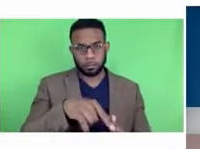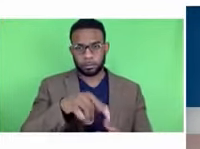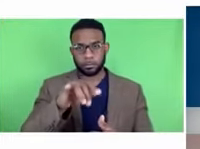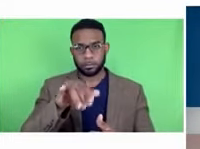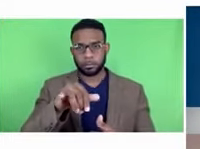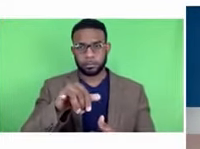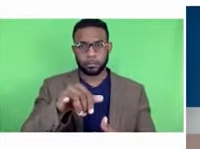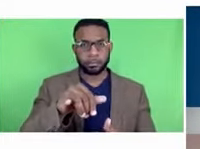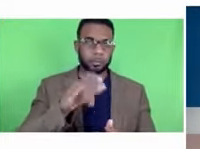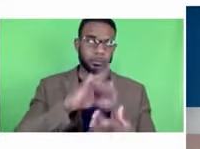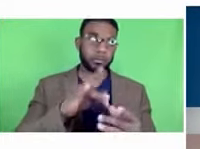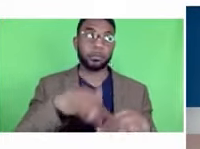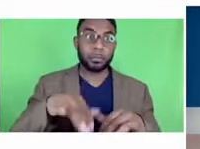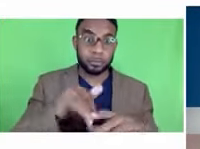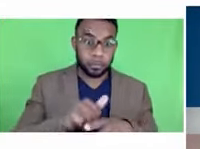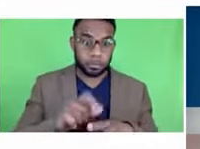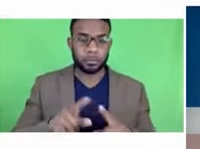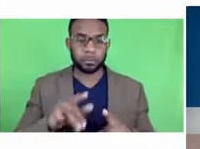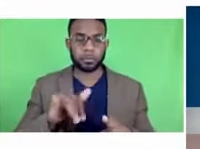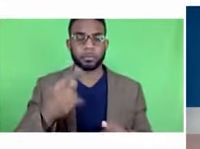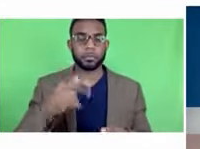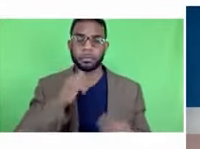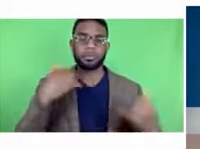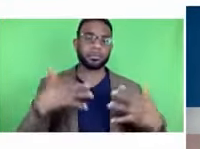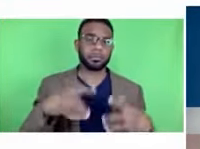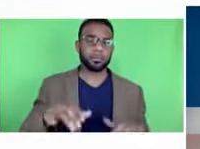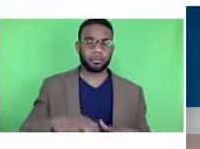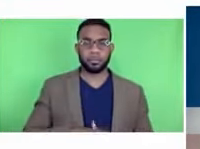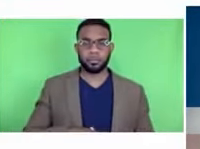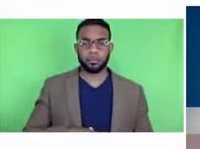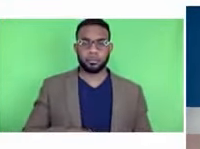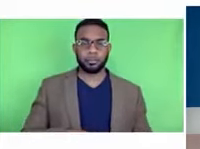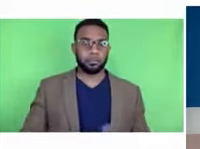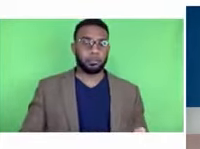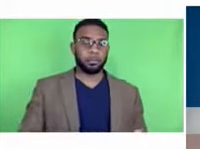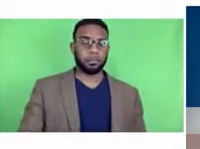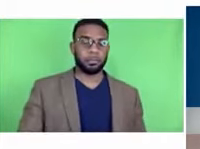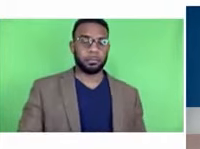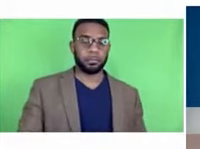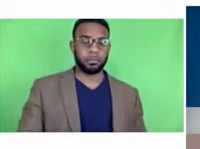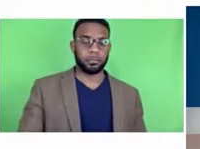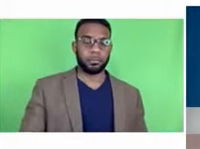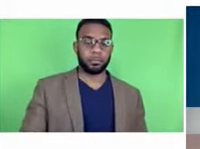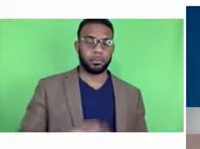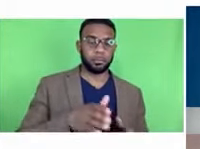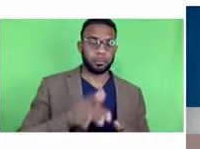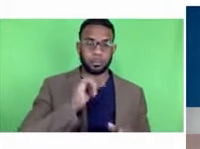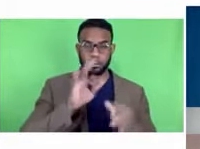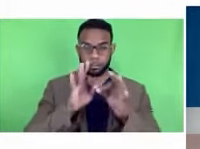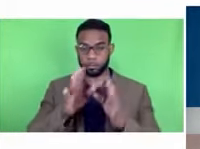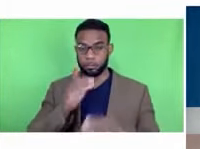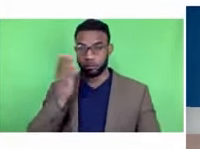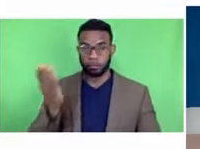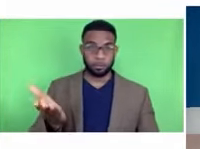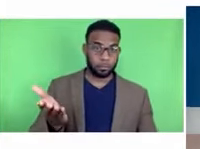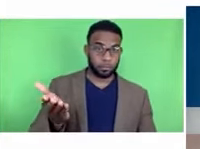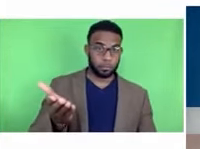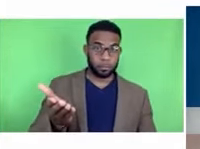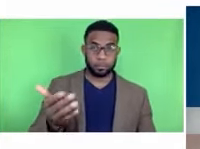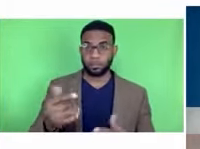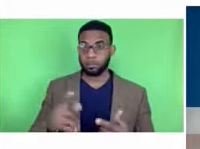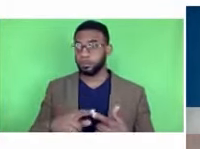I wouldn't say a common practice, but that's something we're not afraid to do. In other cases, there's an interpreter that's present.